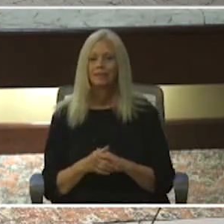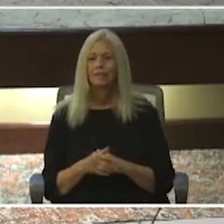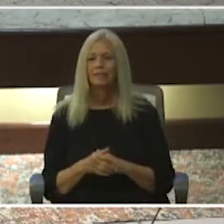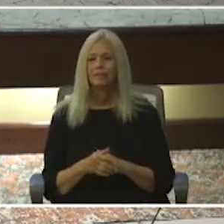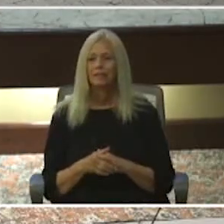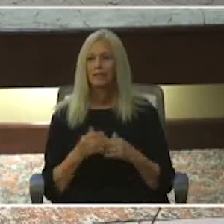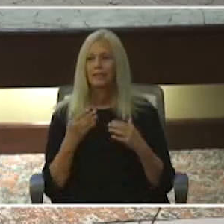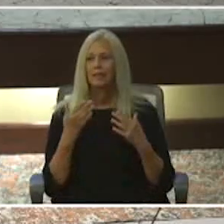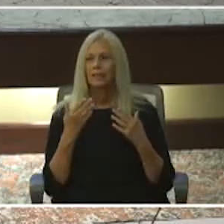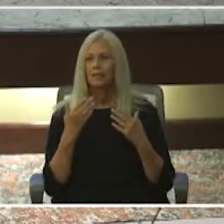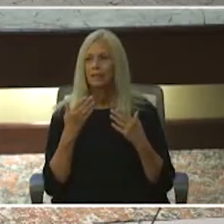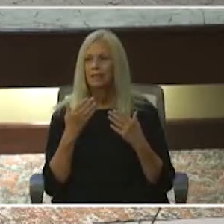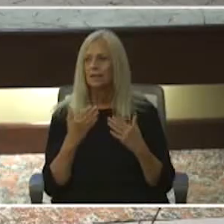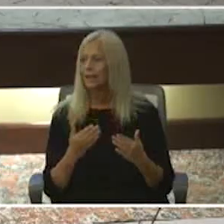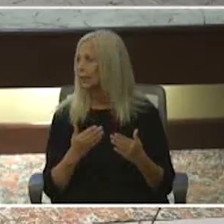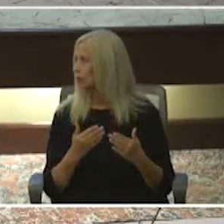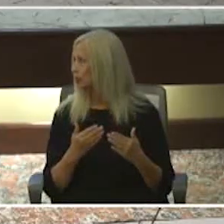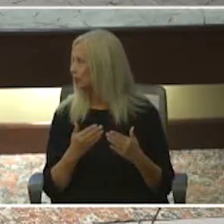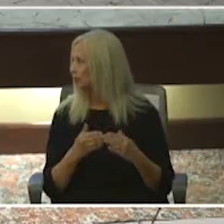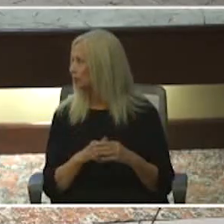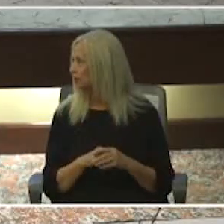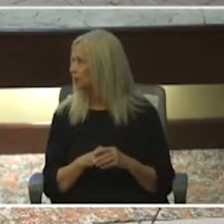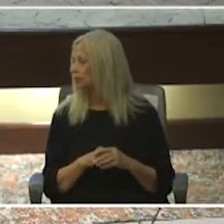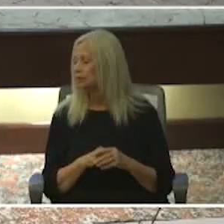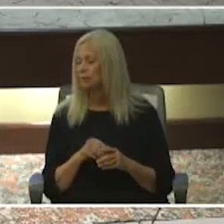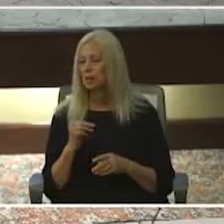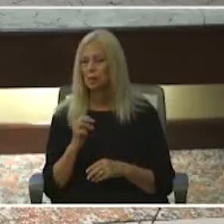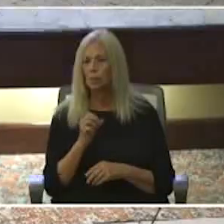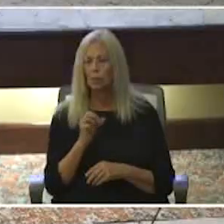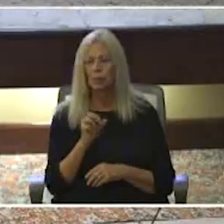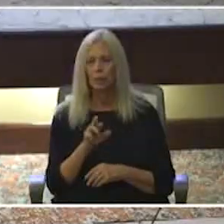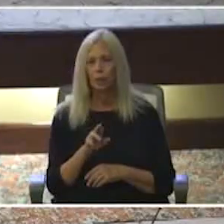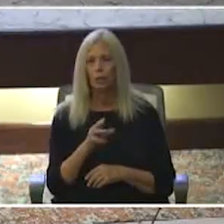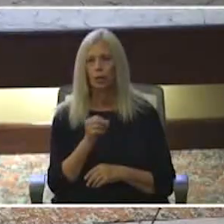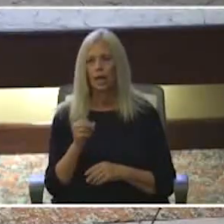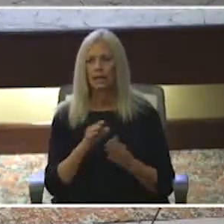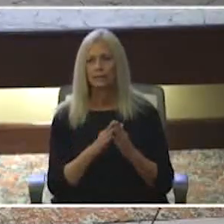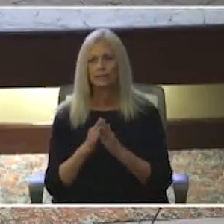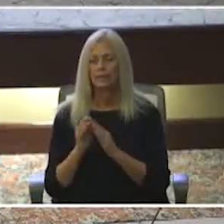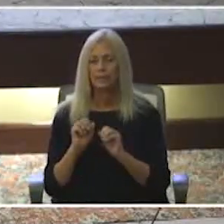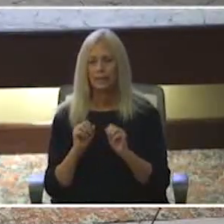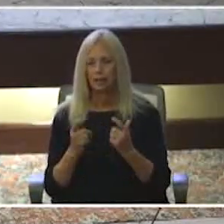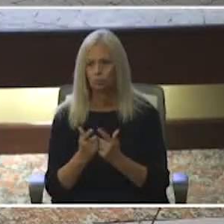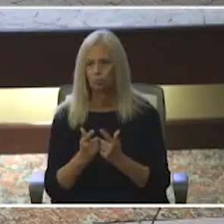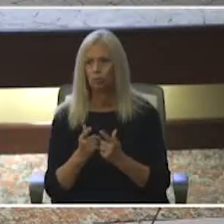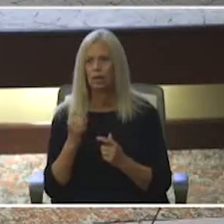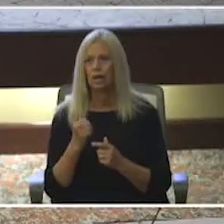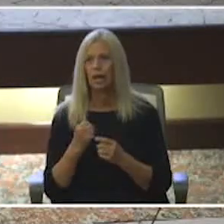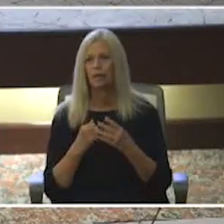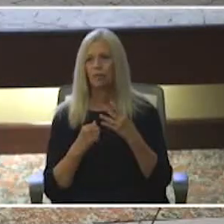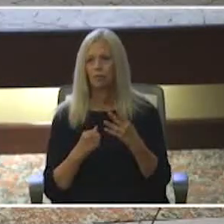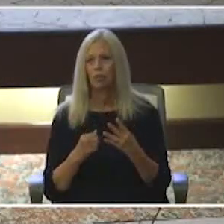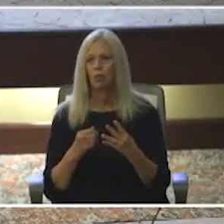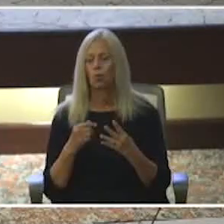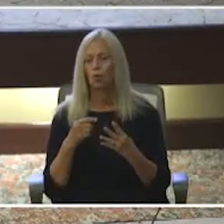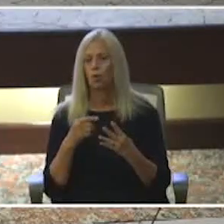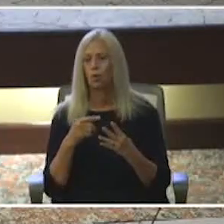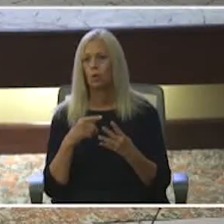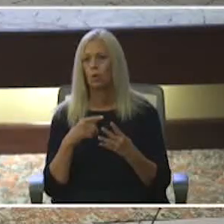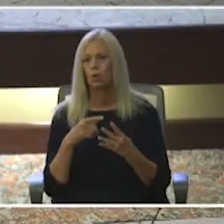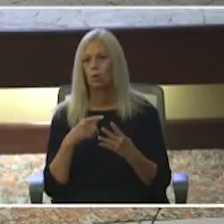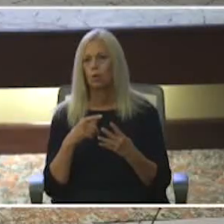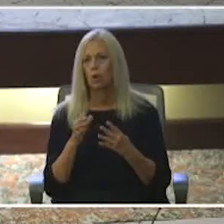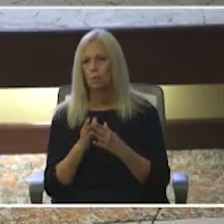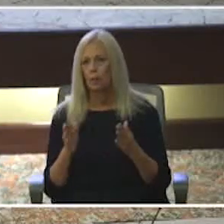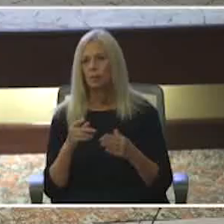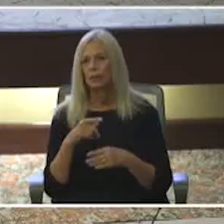Thank you, ACM Holt. With the elephants. Yeah, Mayor, City Council. We do have 4 public hearings tonight, 2 dealing